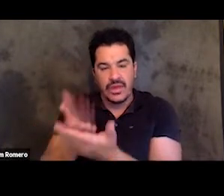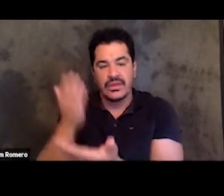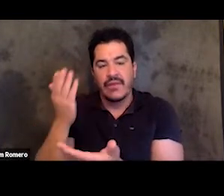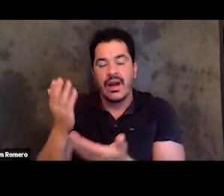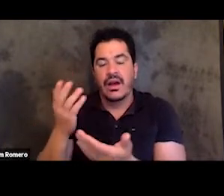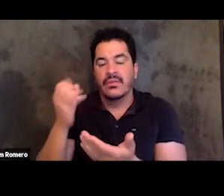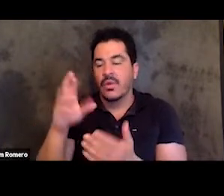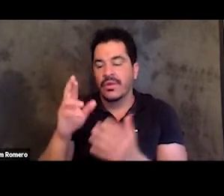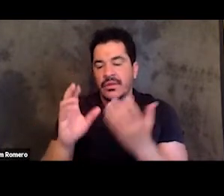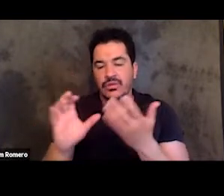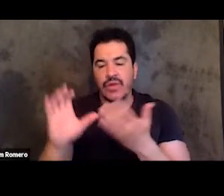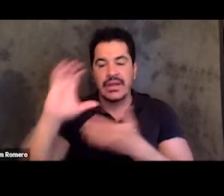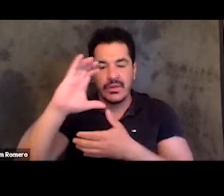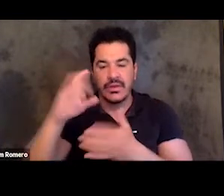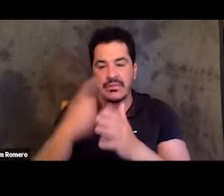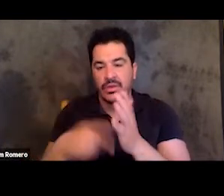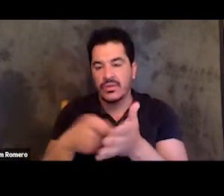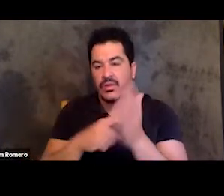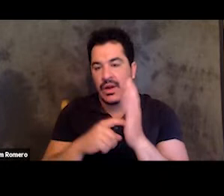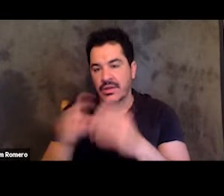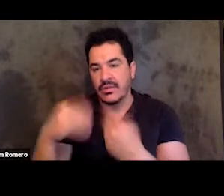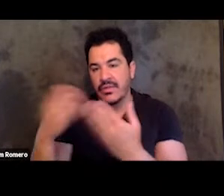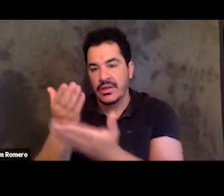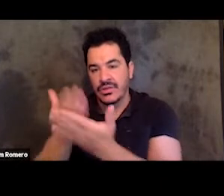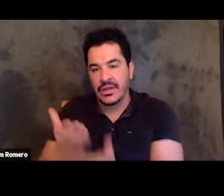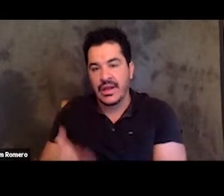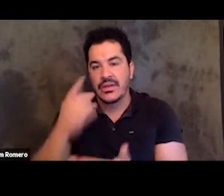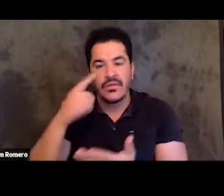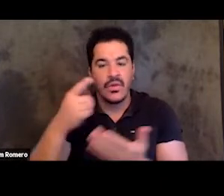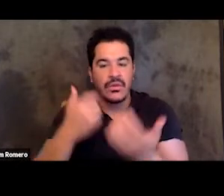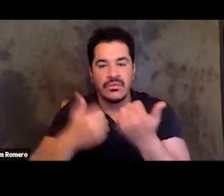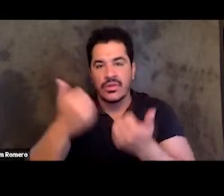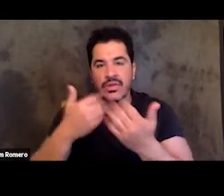for providing a justification for the intervention that you selected.